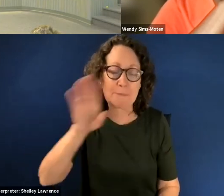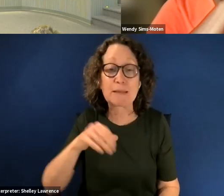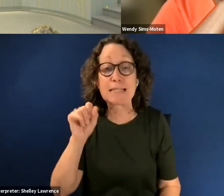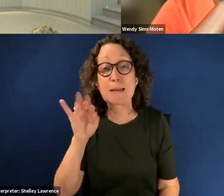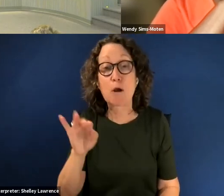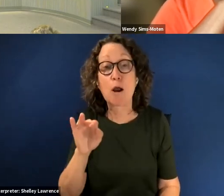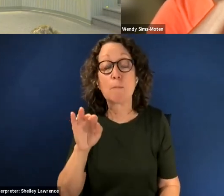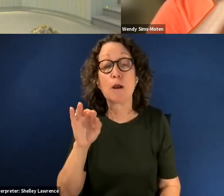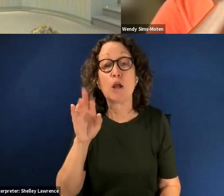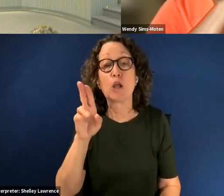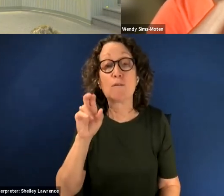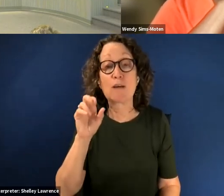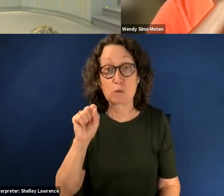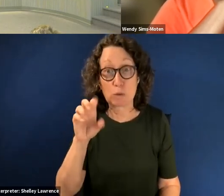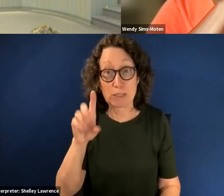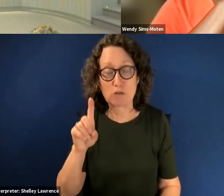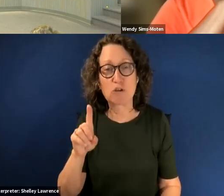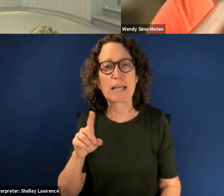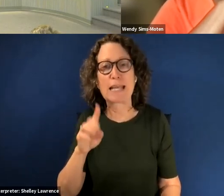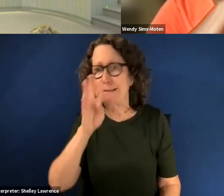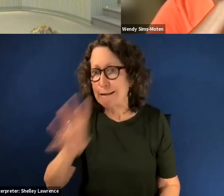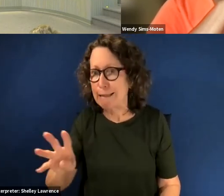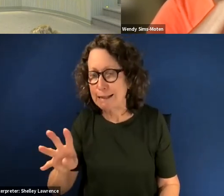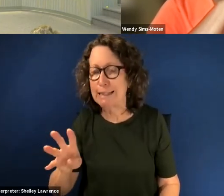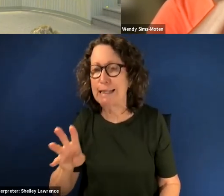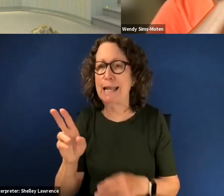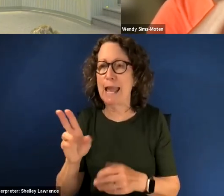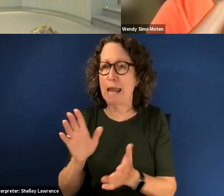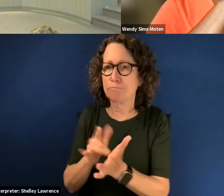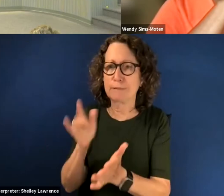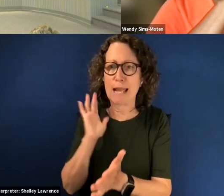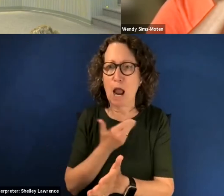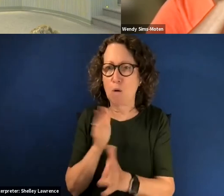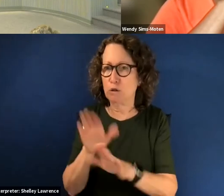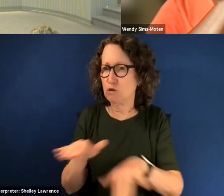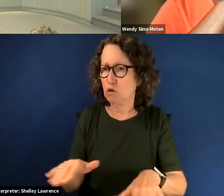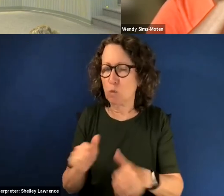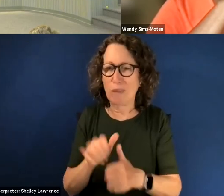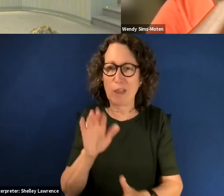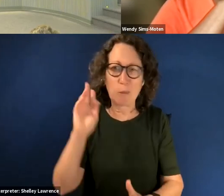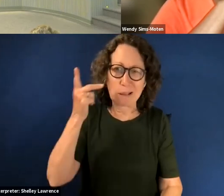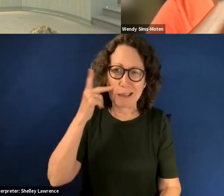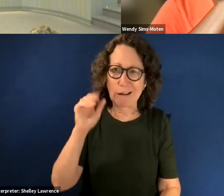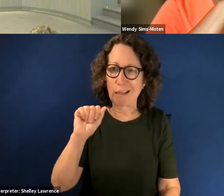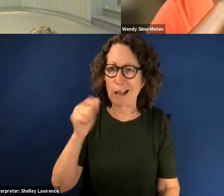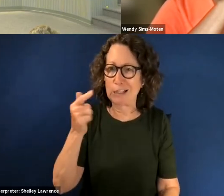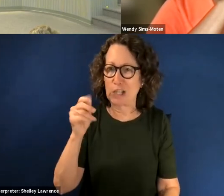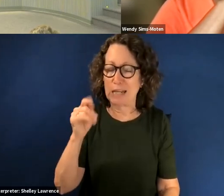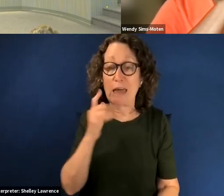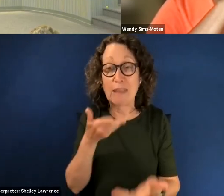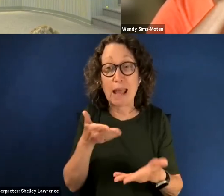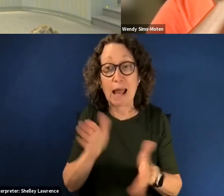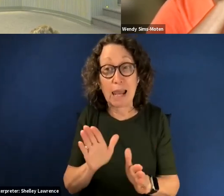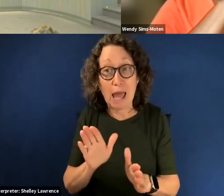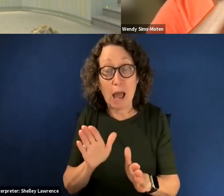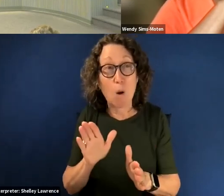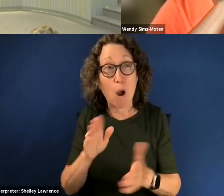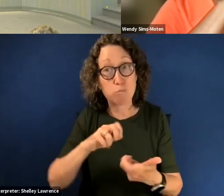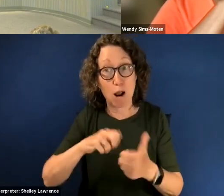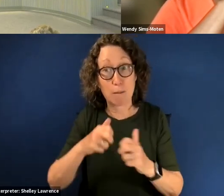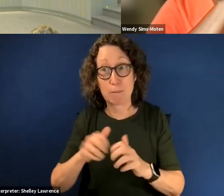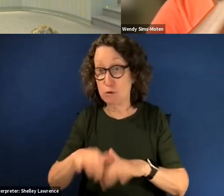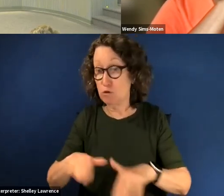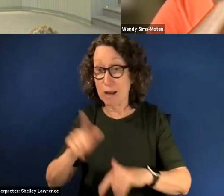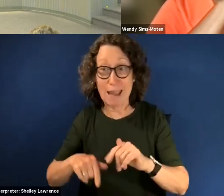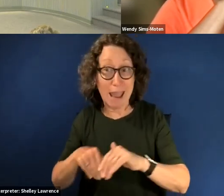system is neglecting and abusing our children with their political agenda. They have created a problem by not allowing our children to come on campus, even though